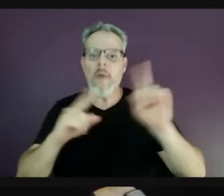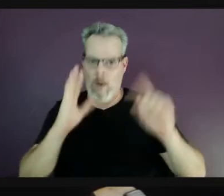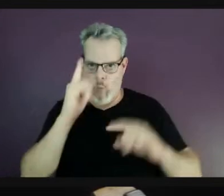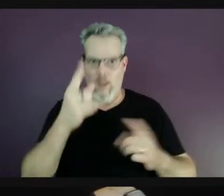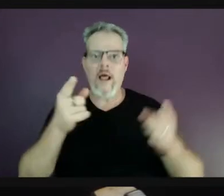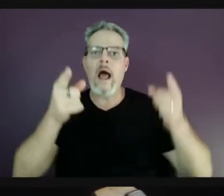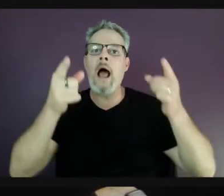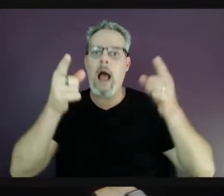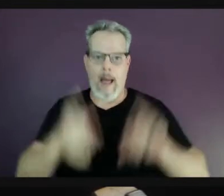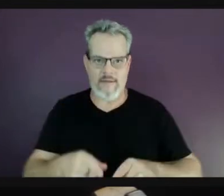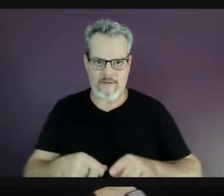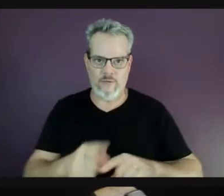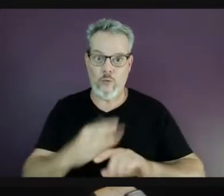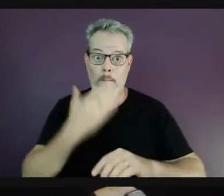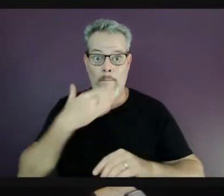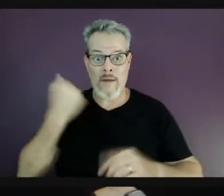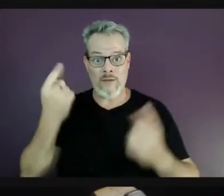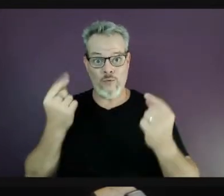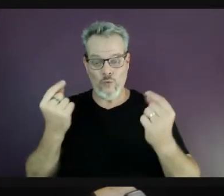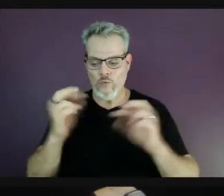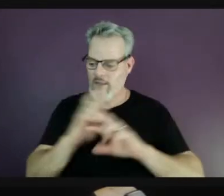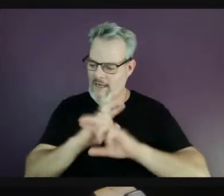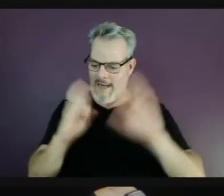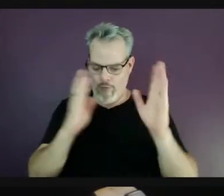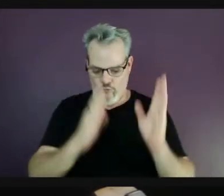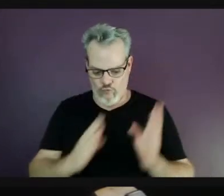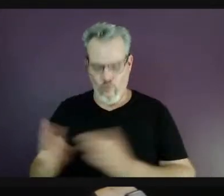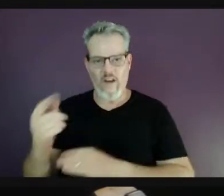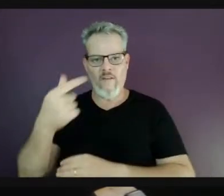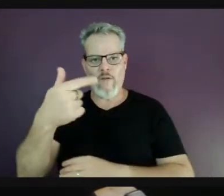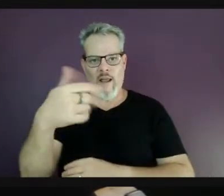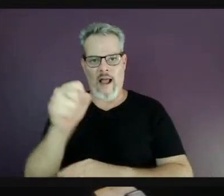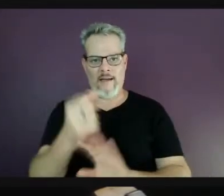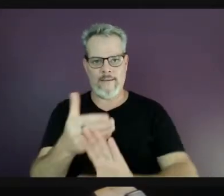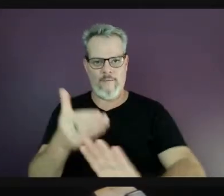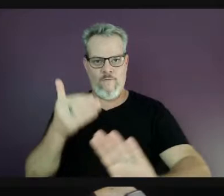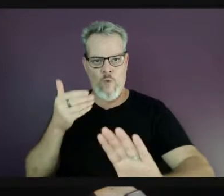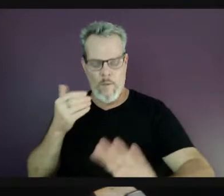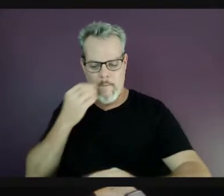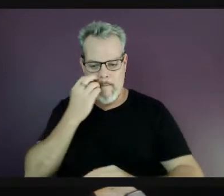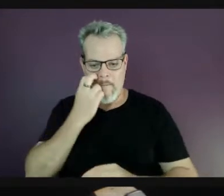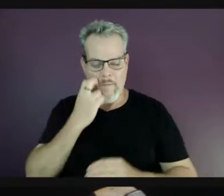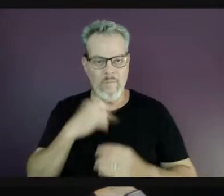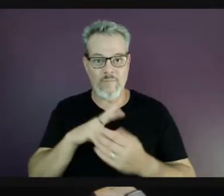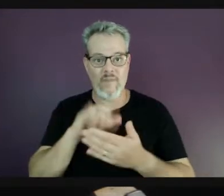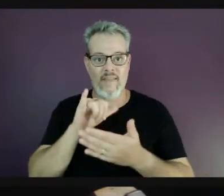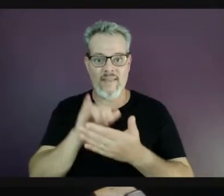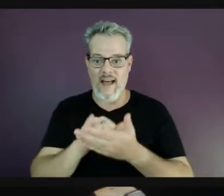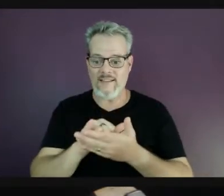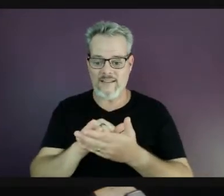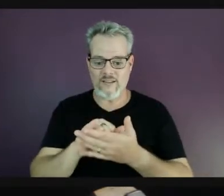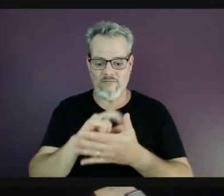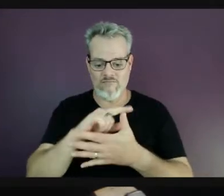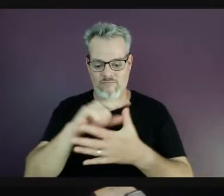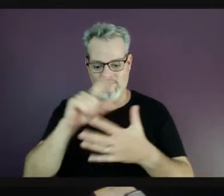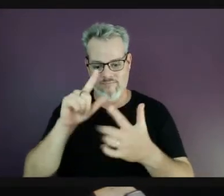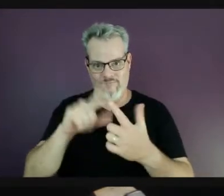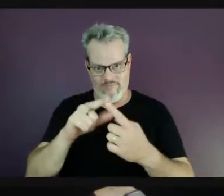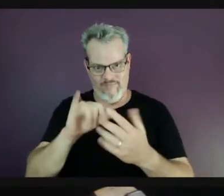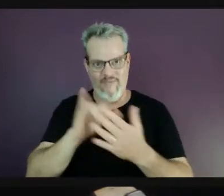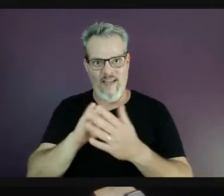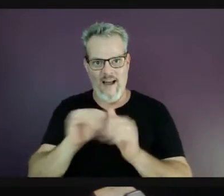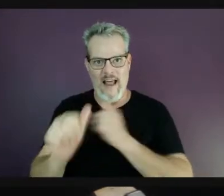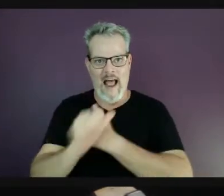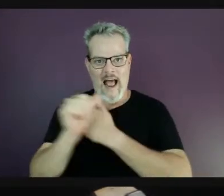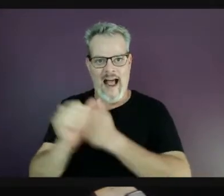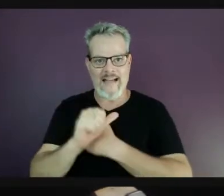and best to be ready for the gas before any of that. So that's really the hazard summary for the week.